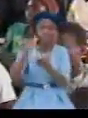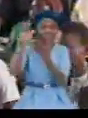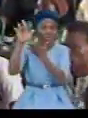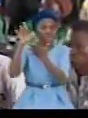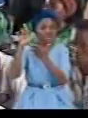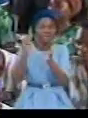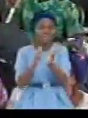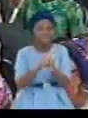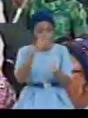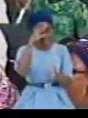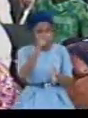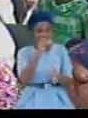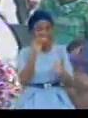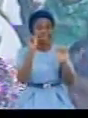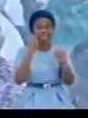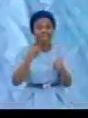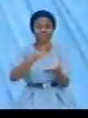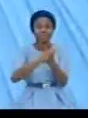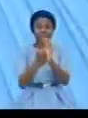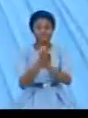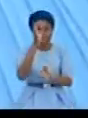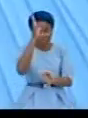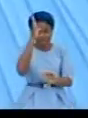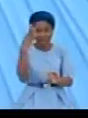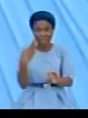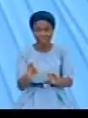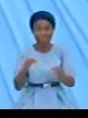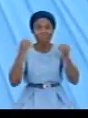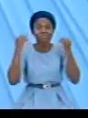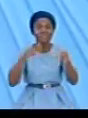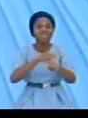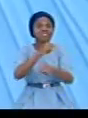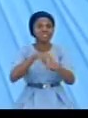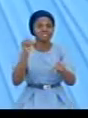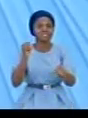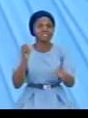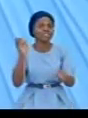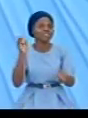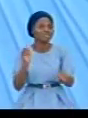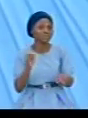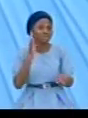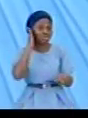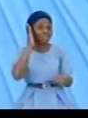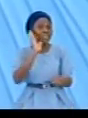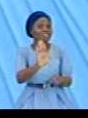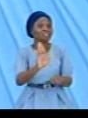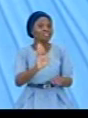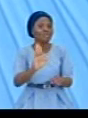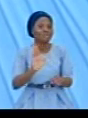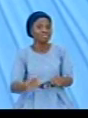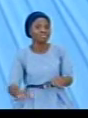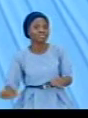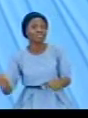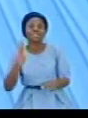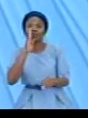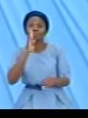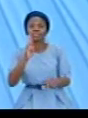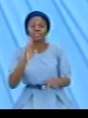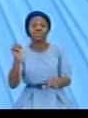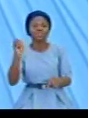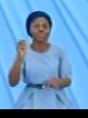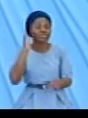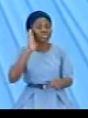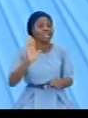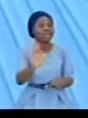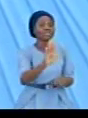that which was spoken, so shall thy seed be, so shall thy possession be, so shall thy